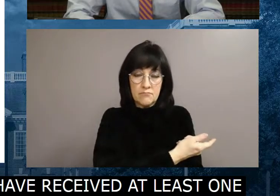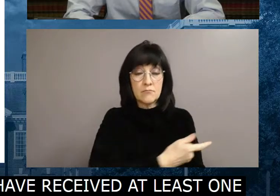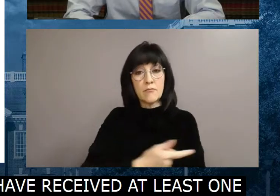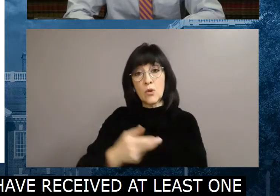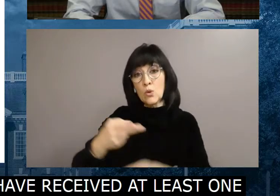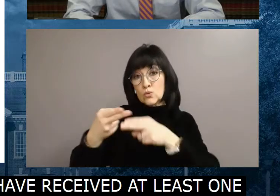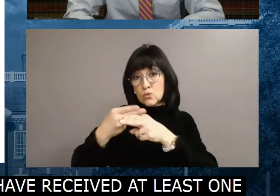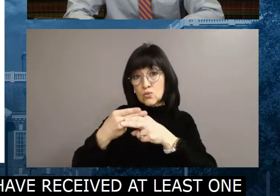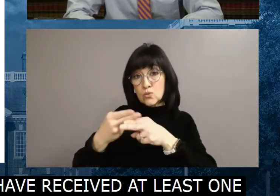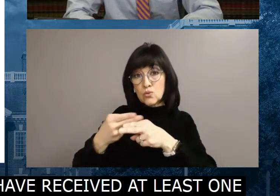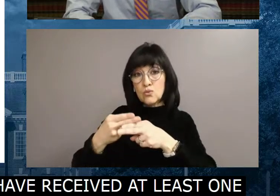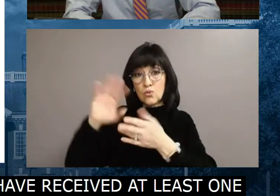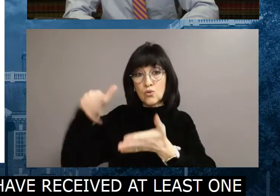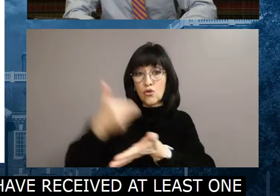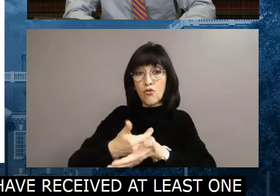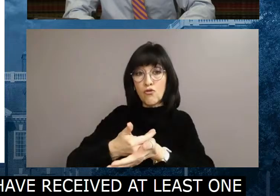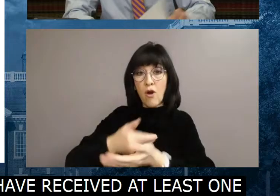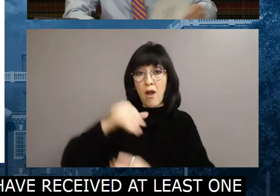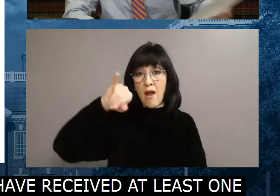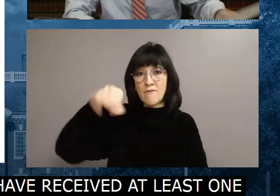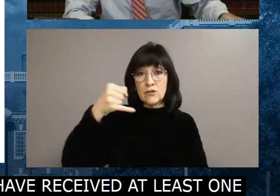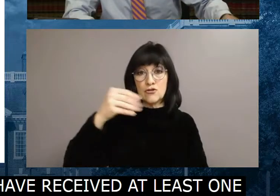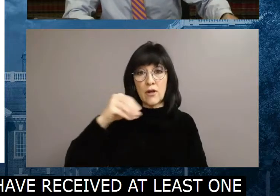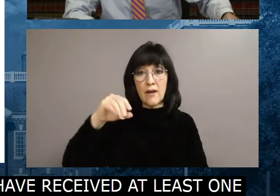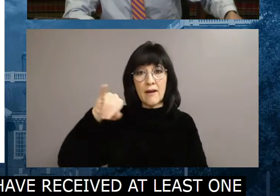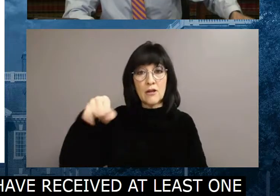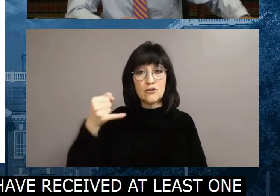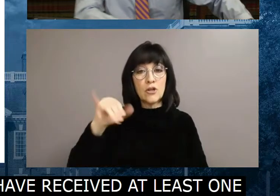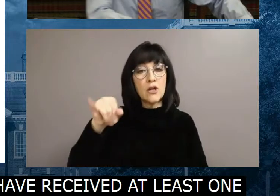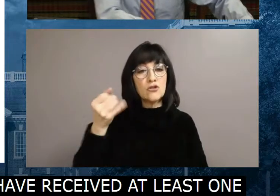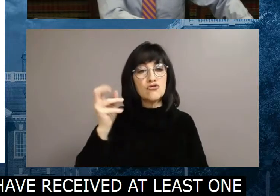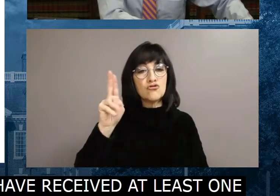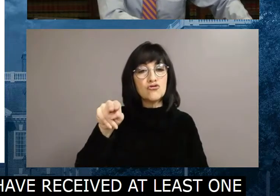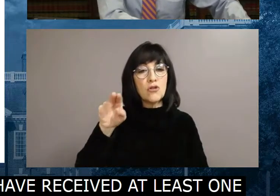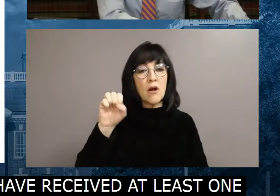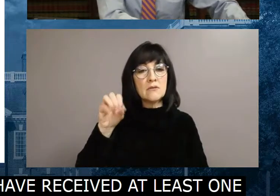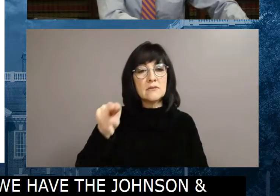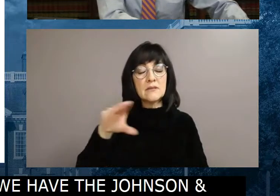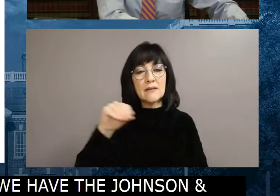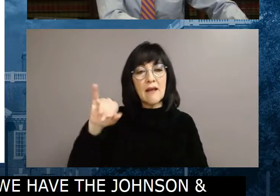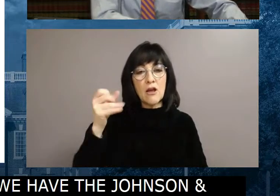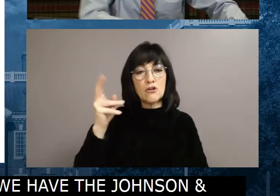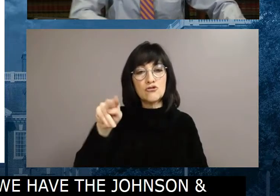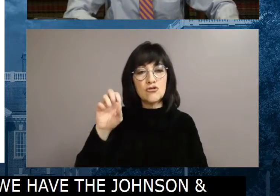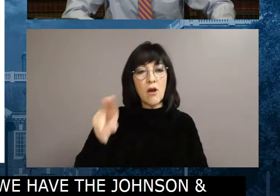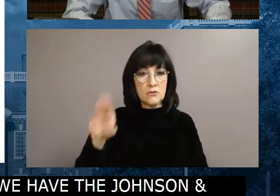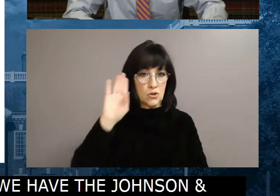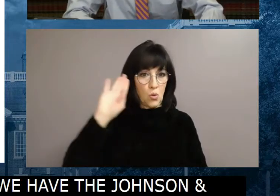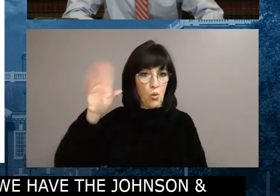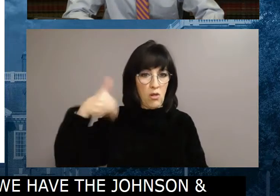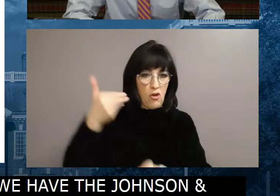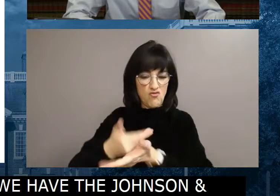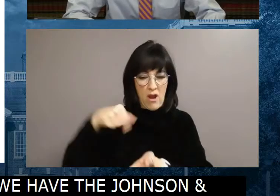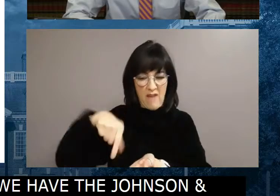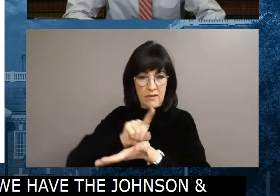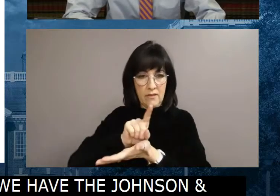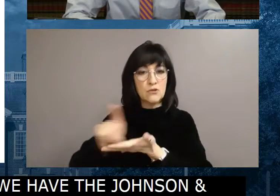coming this week, and they will be increasing that supply in the weeks